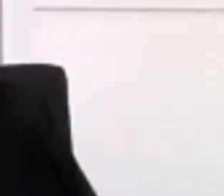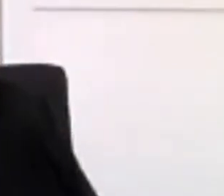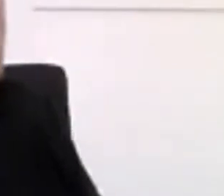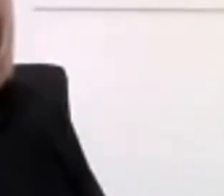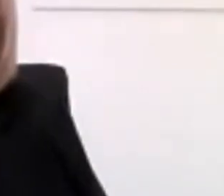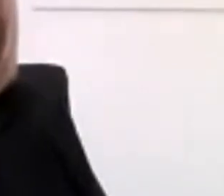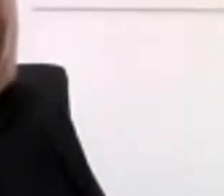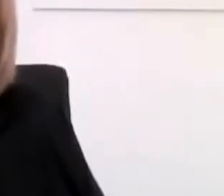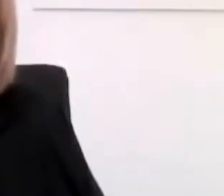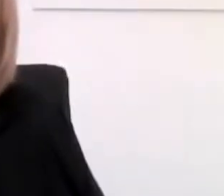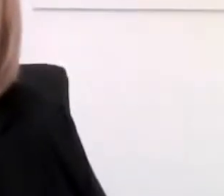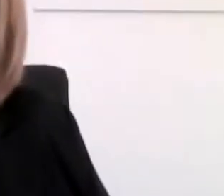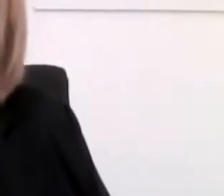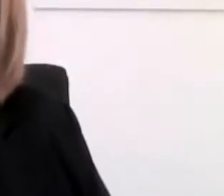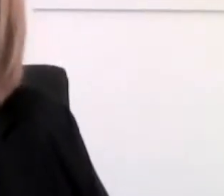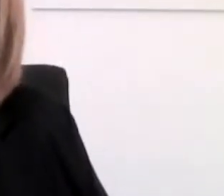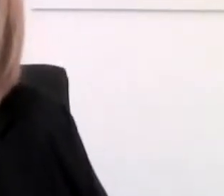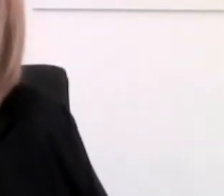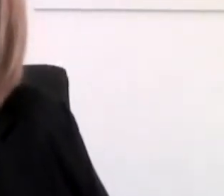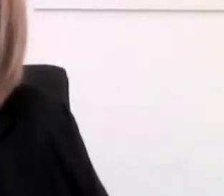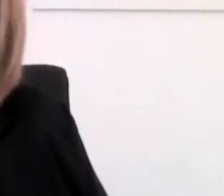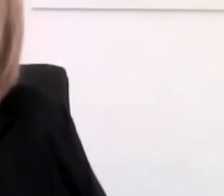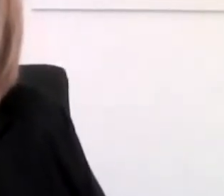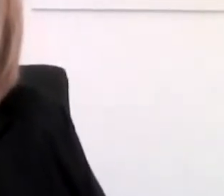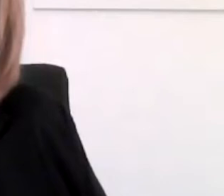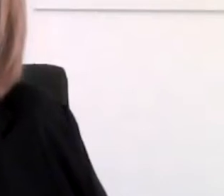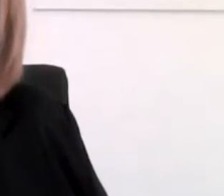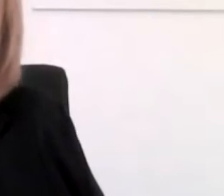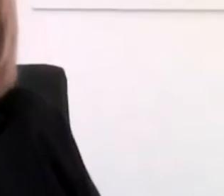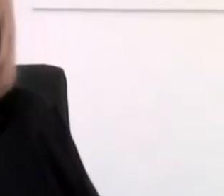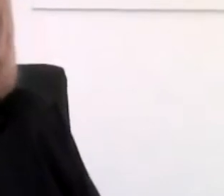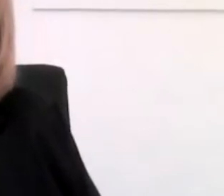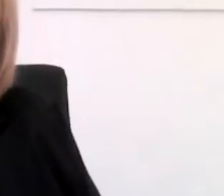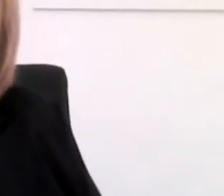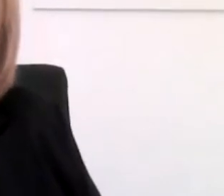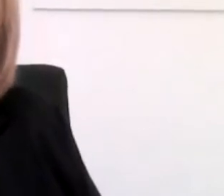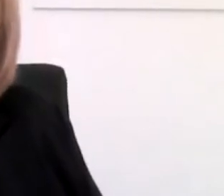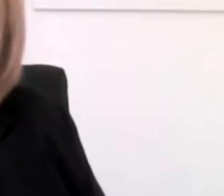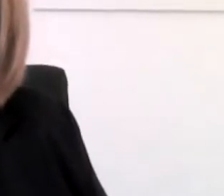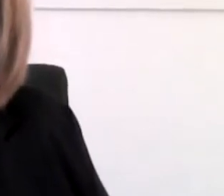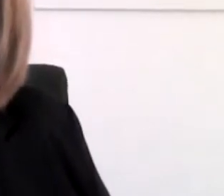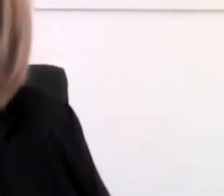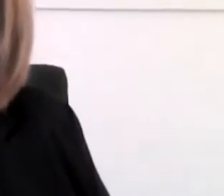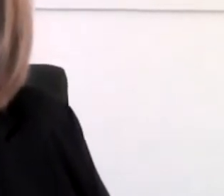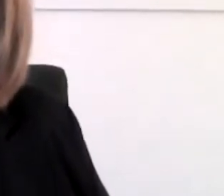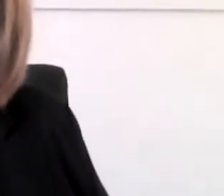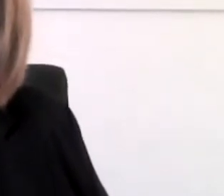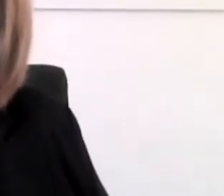that we are able to get all the way through this case study I brought for you.